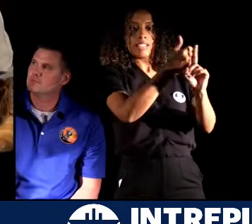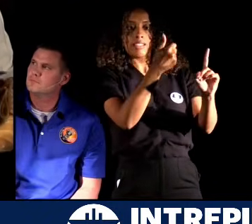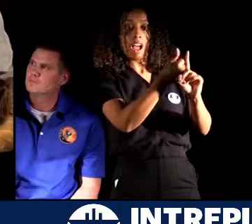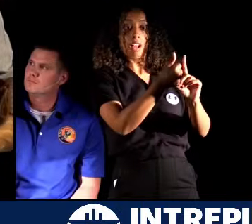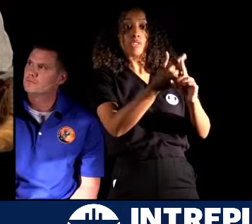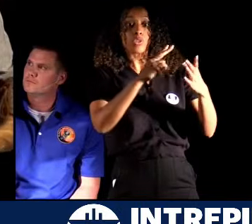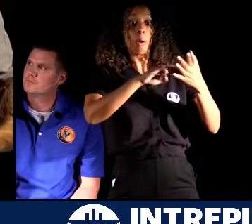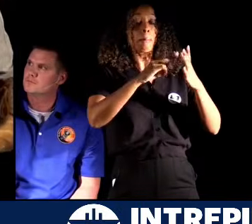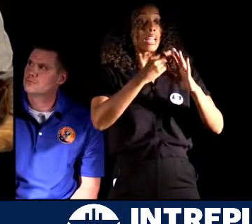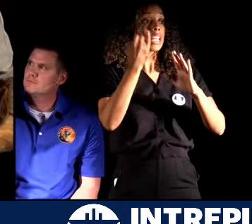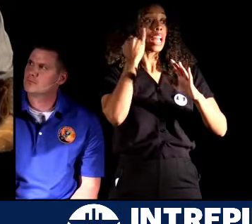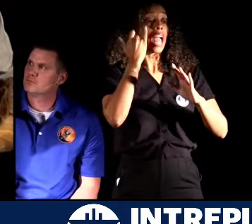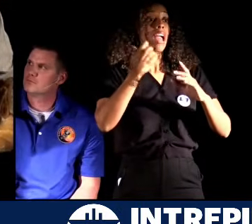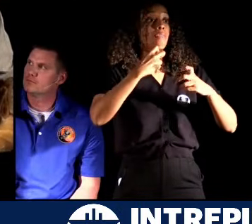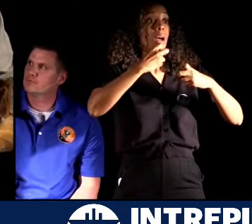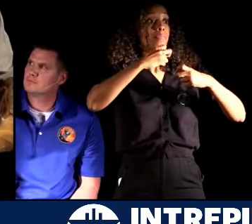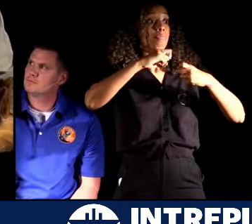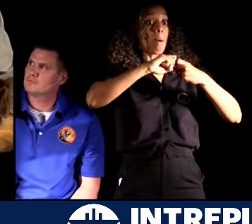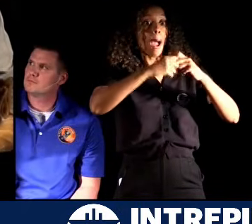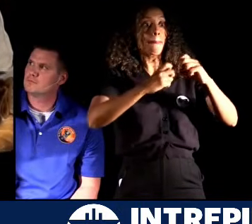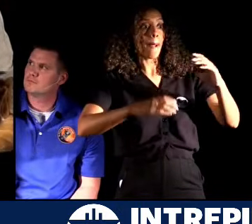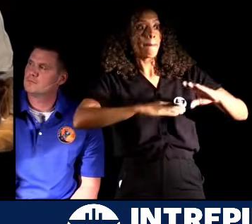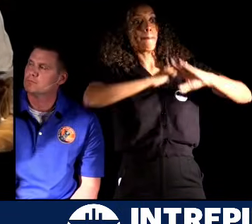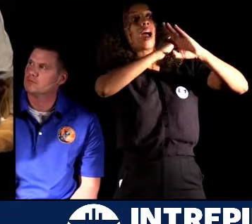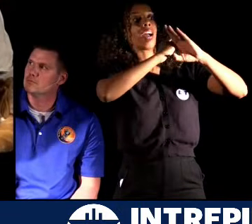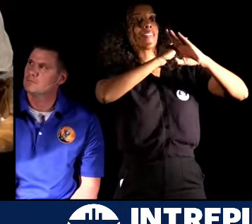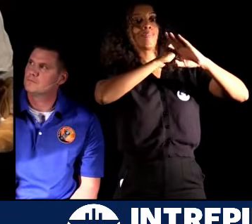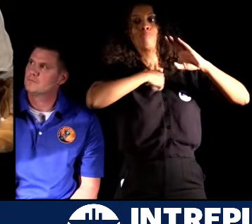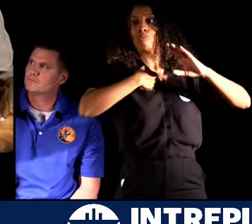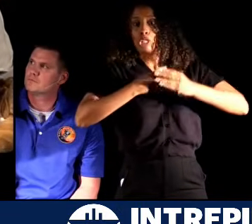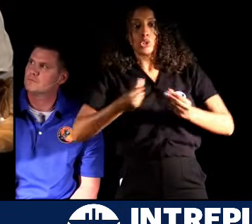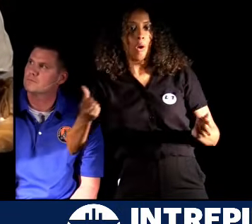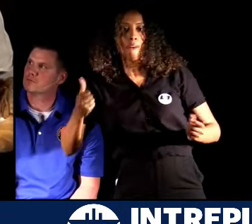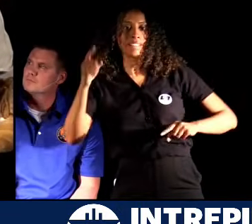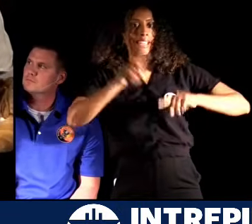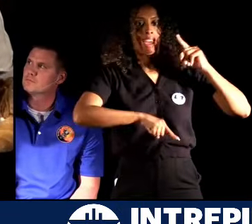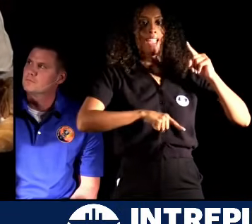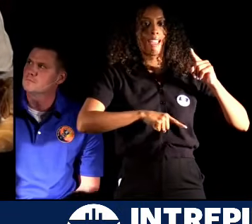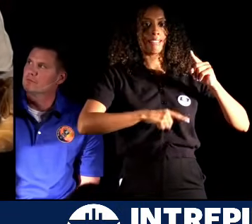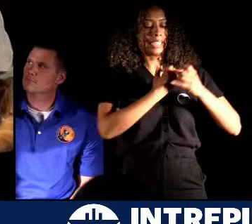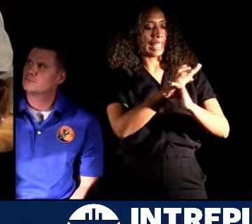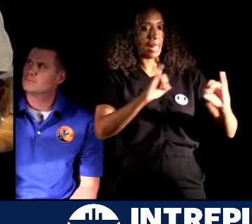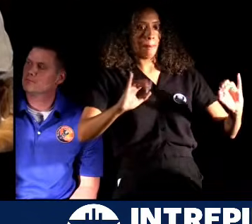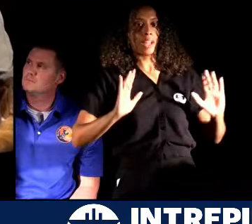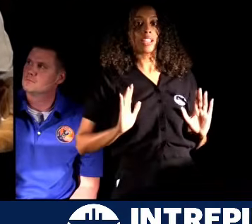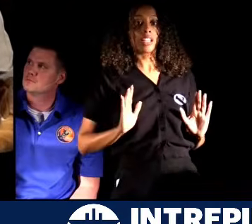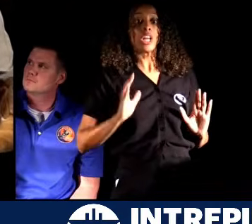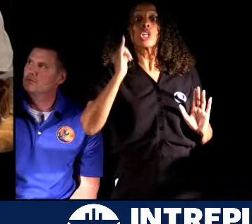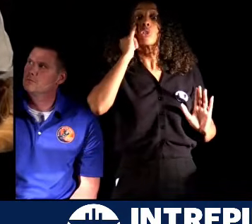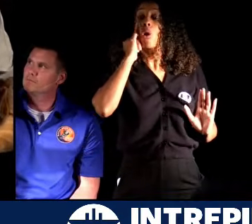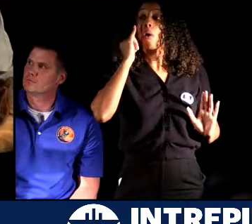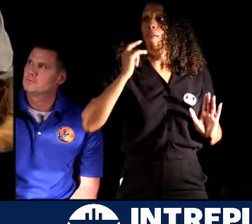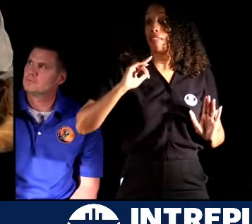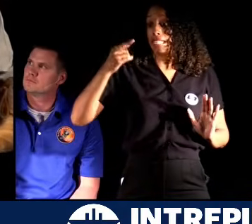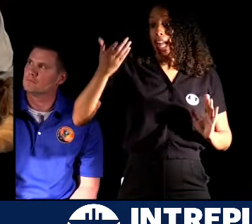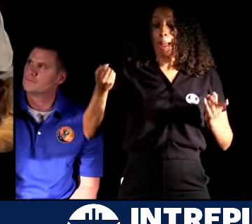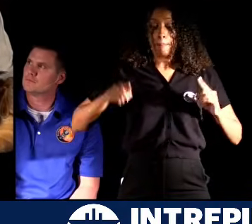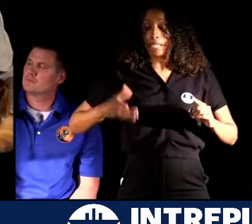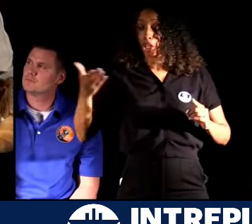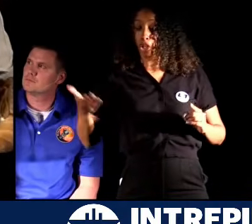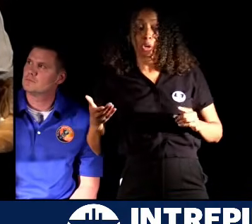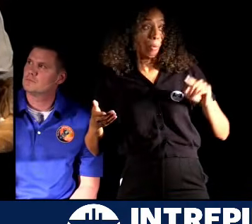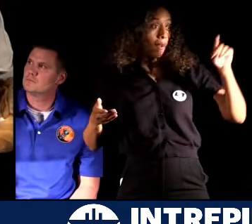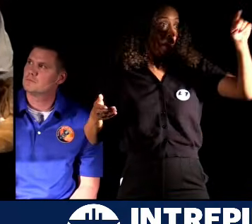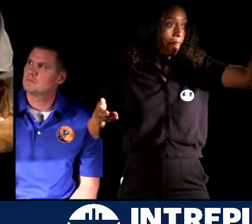certain problems, it has to solve them by itself. We cannot do anything to it. So whether it is on our side, on the other side, we are not going to